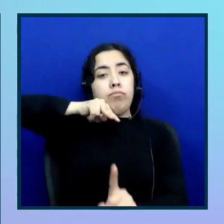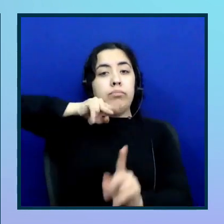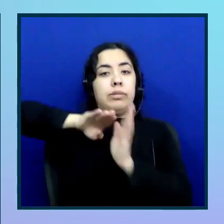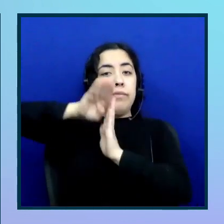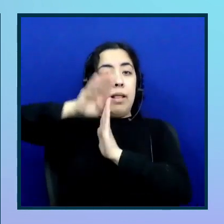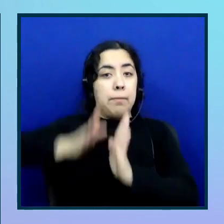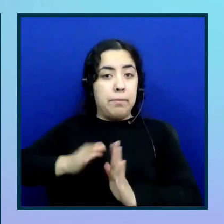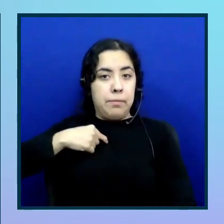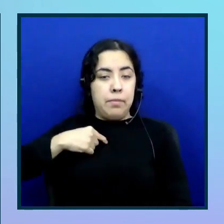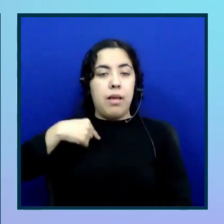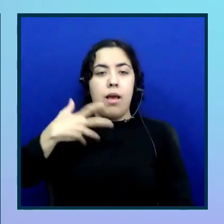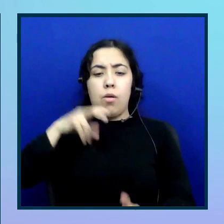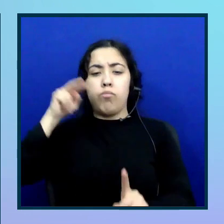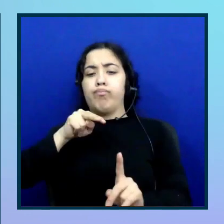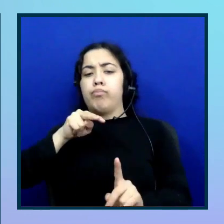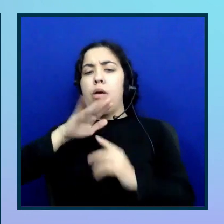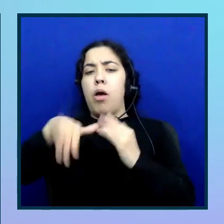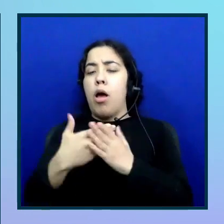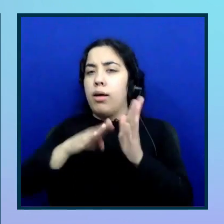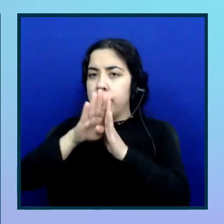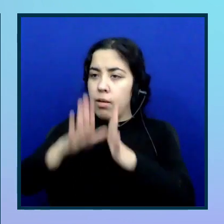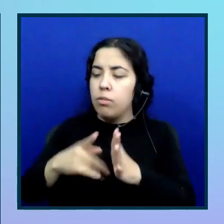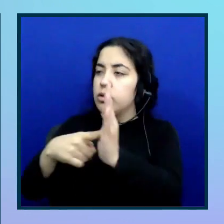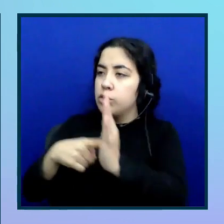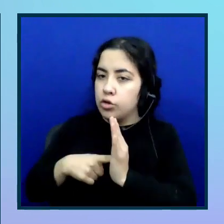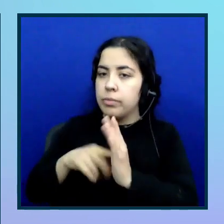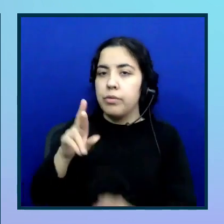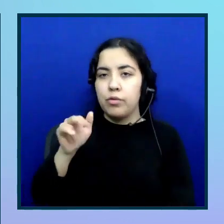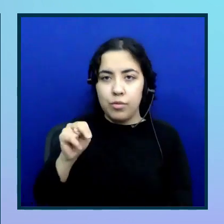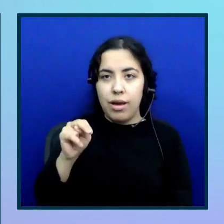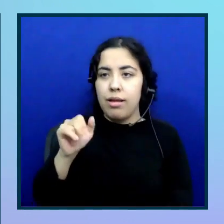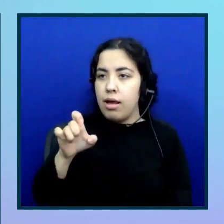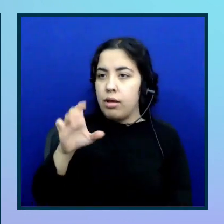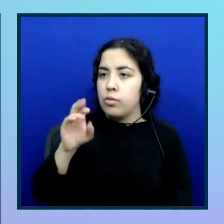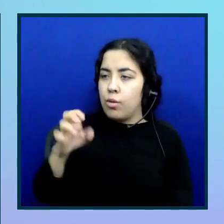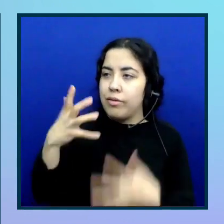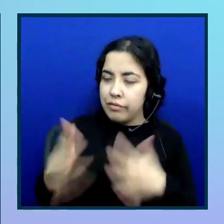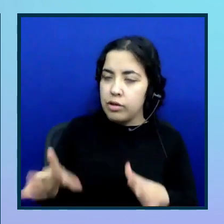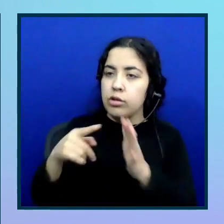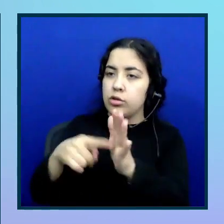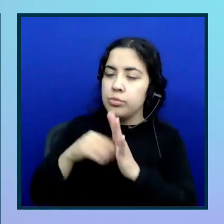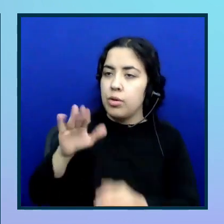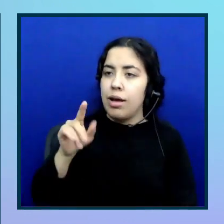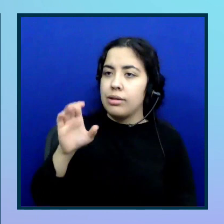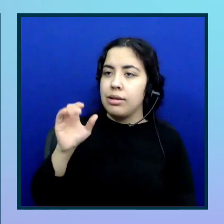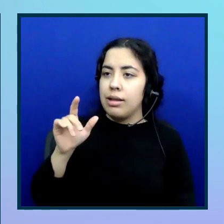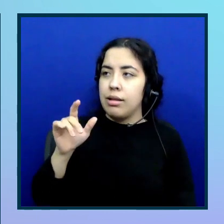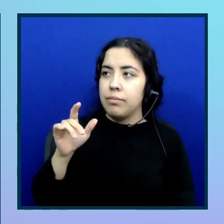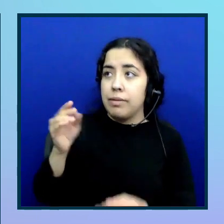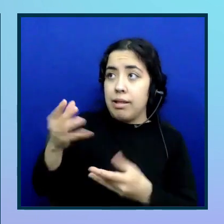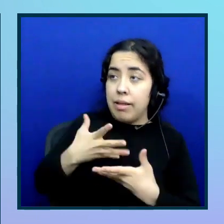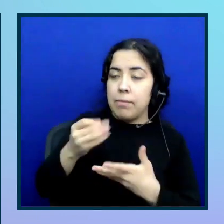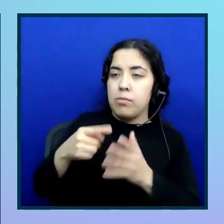I'd want to say all developers, show me you ran Axe Core, show me your Axe Clean, and show me your results from your